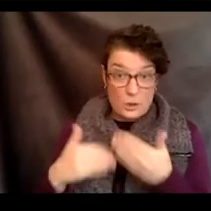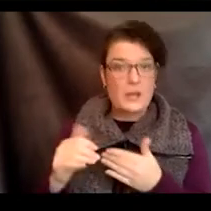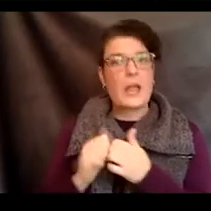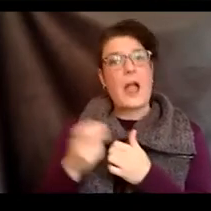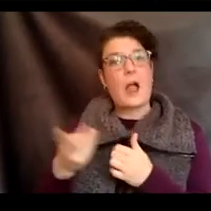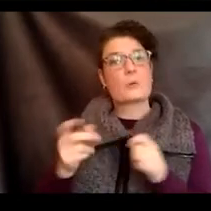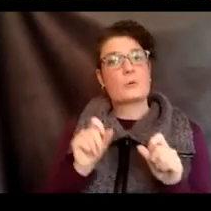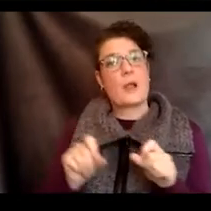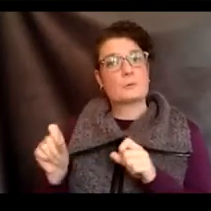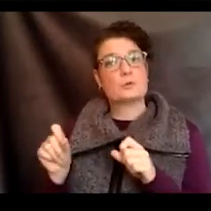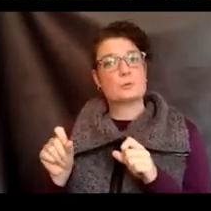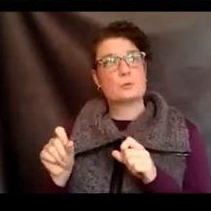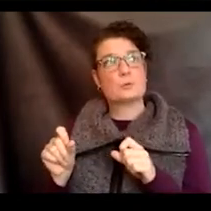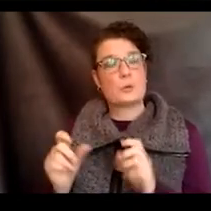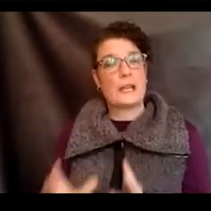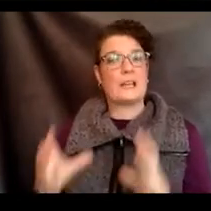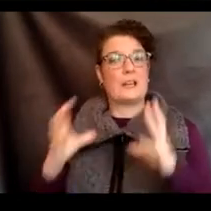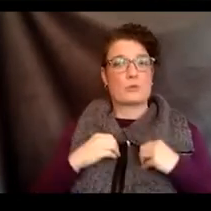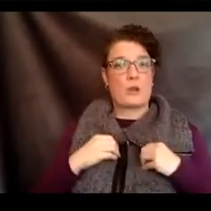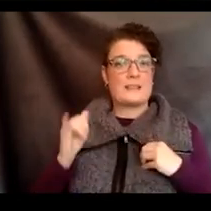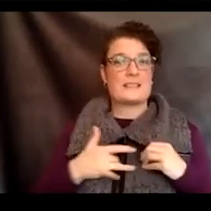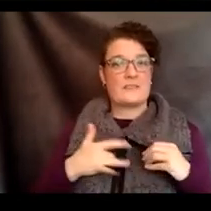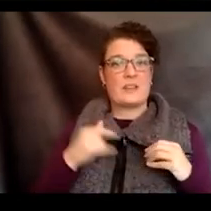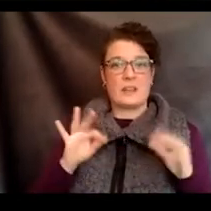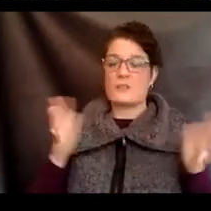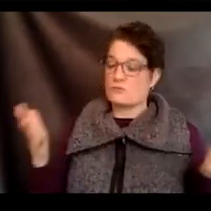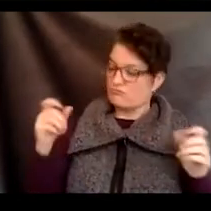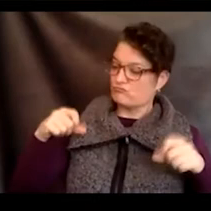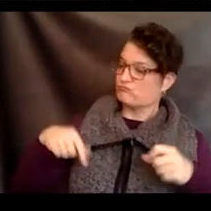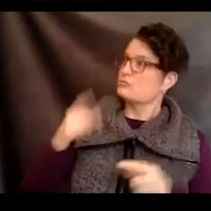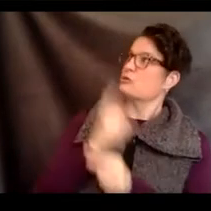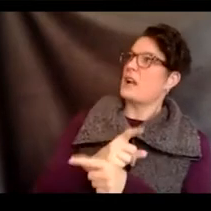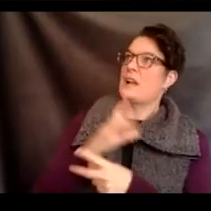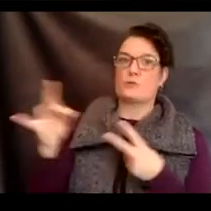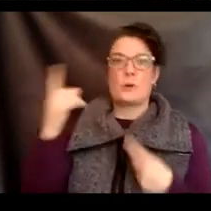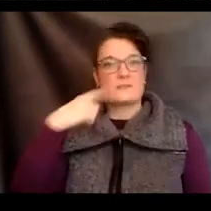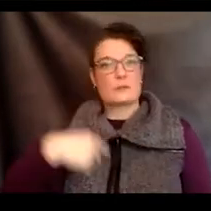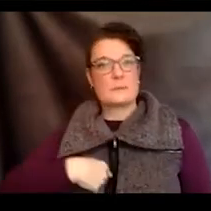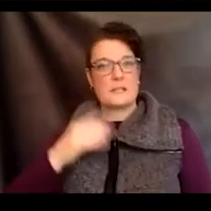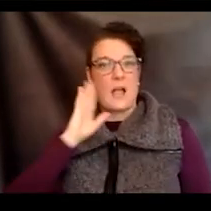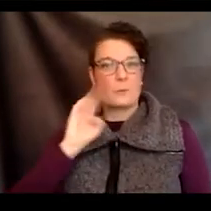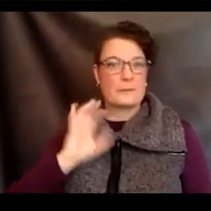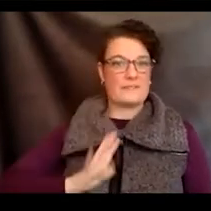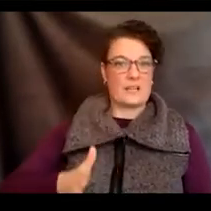able to kind of embrace that feeling of like, this is actually the right choice for me and I'm gonna be totally fine.